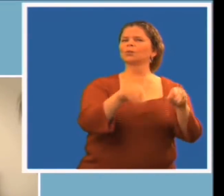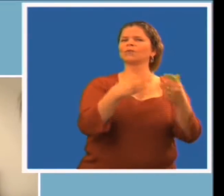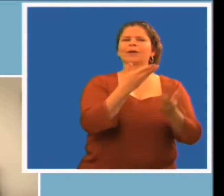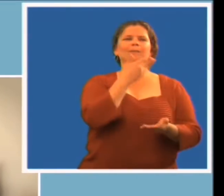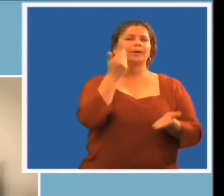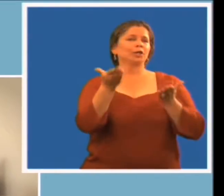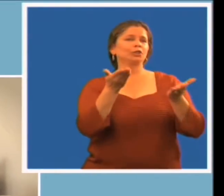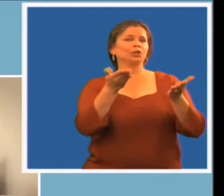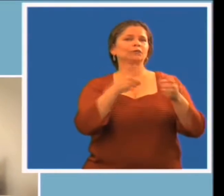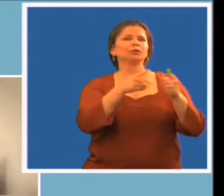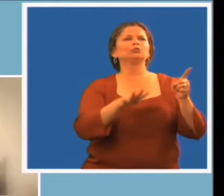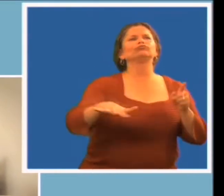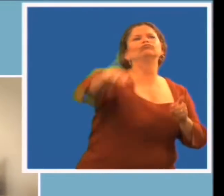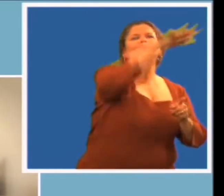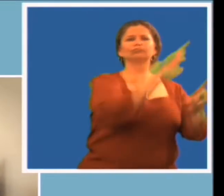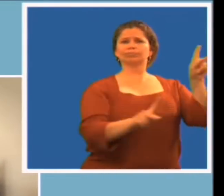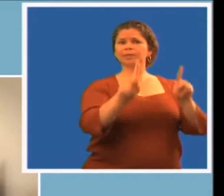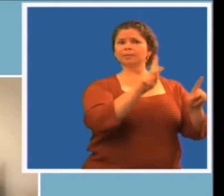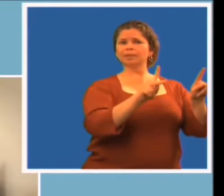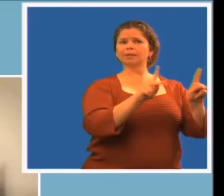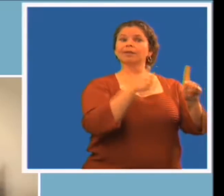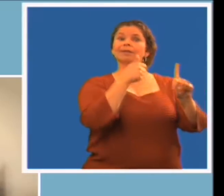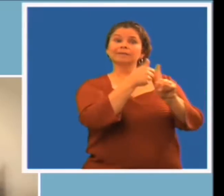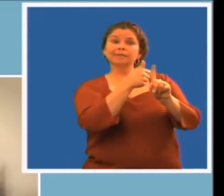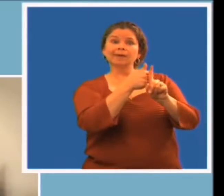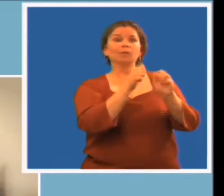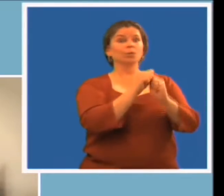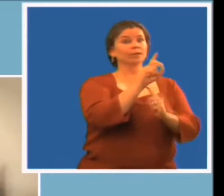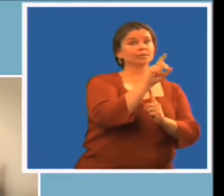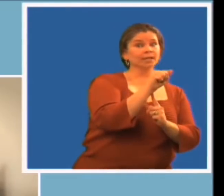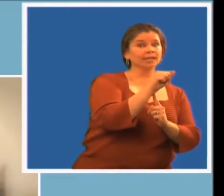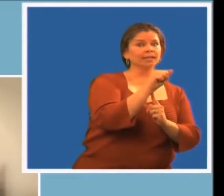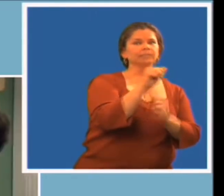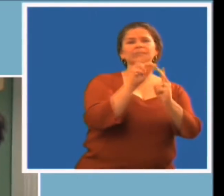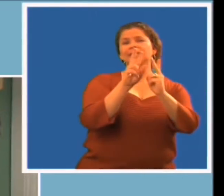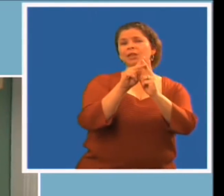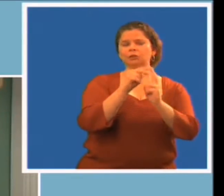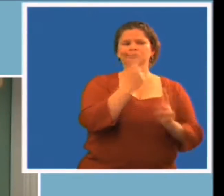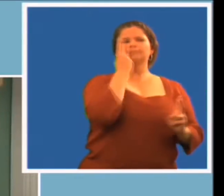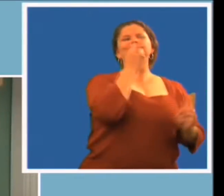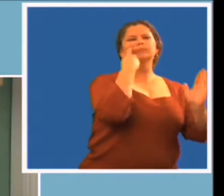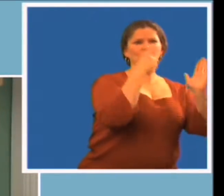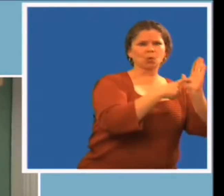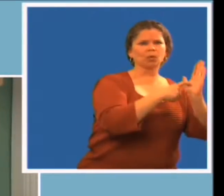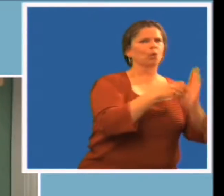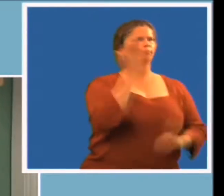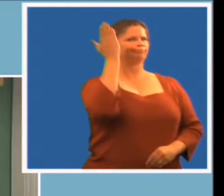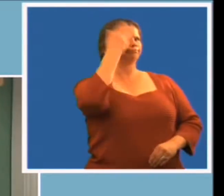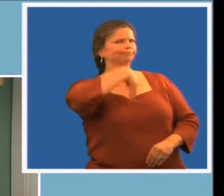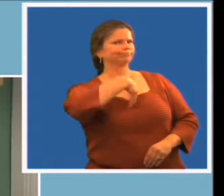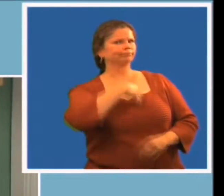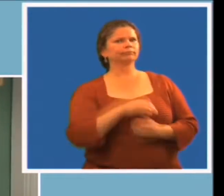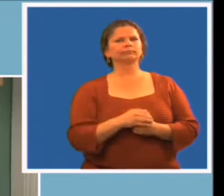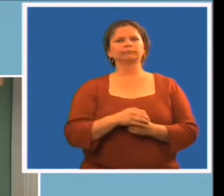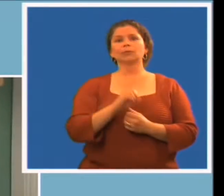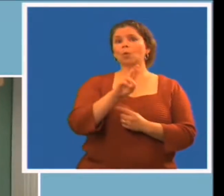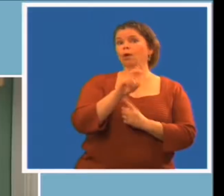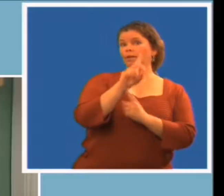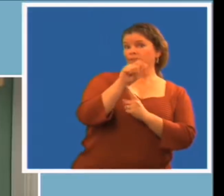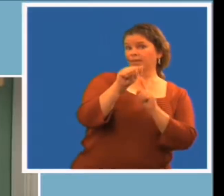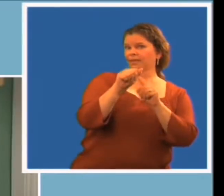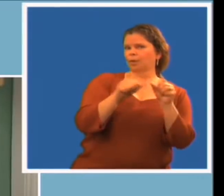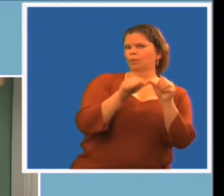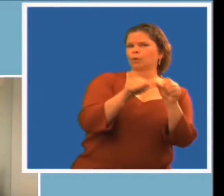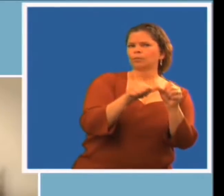living with a disability, whether visible or invisible, or of a permanent or temporary nature.